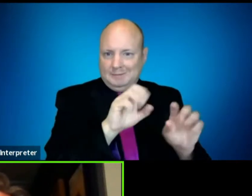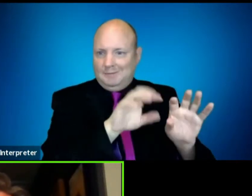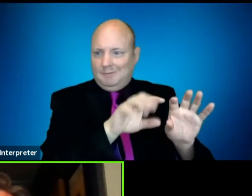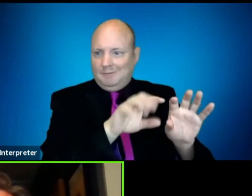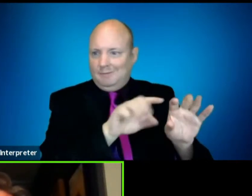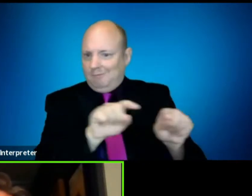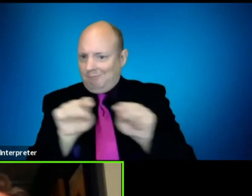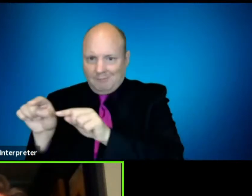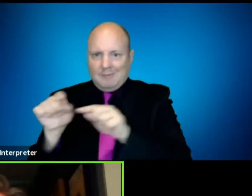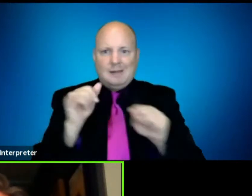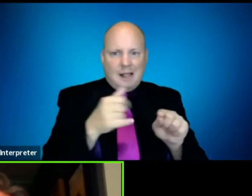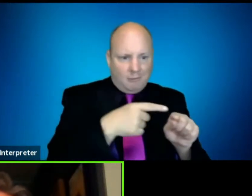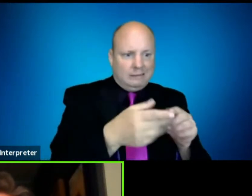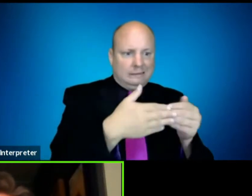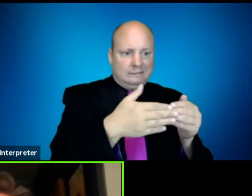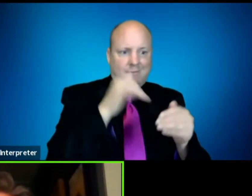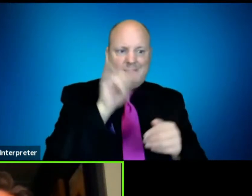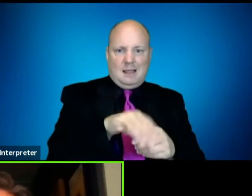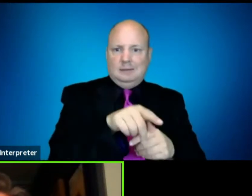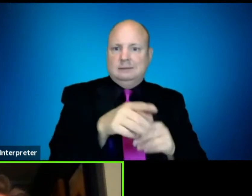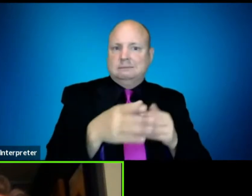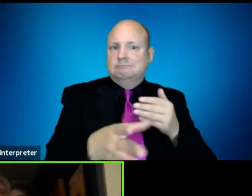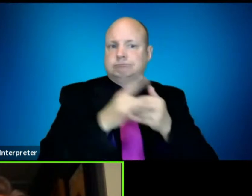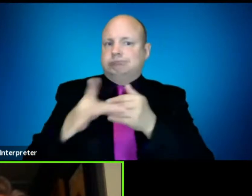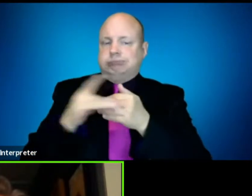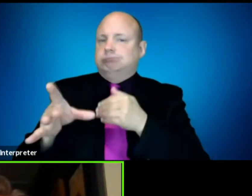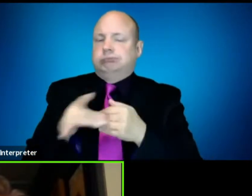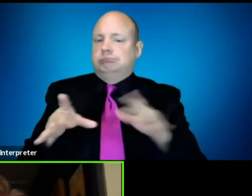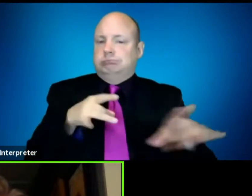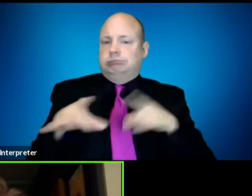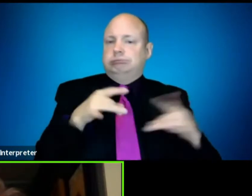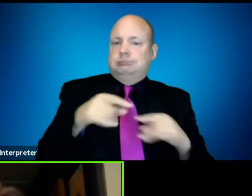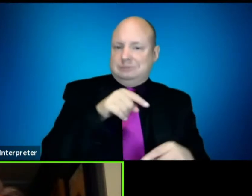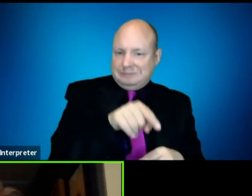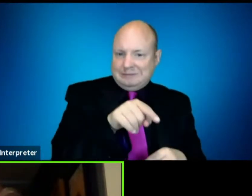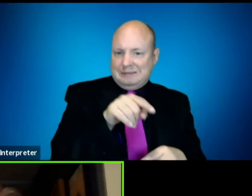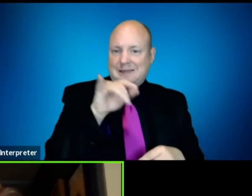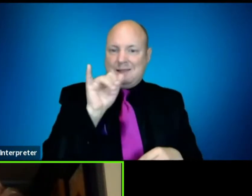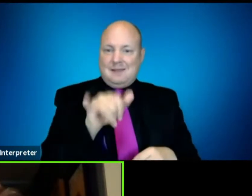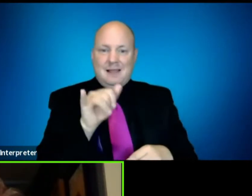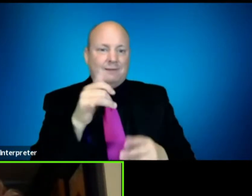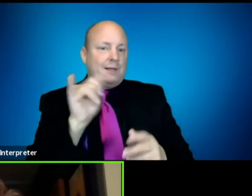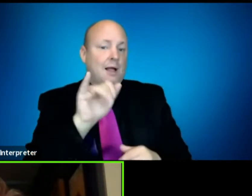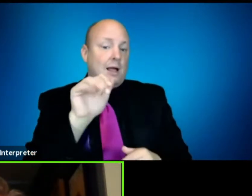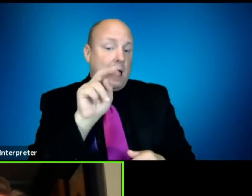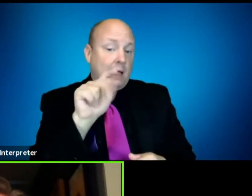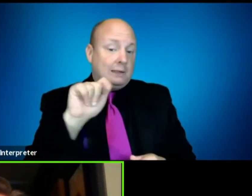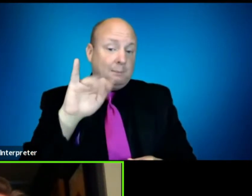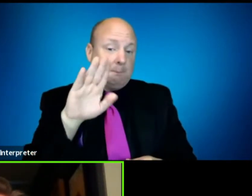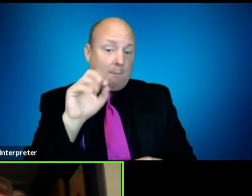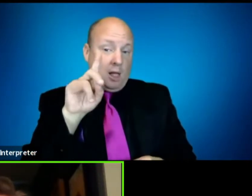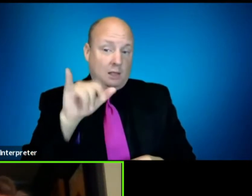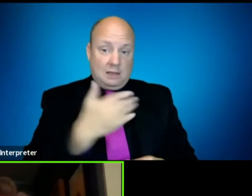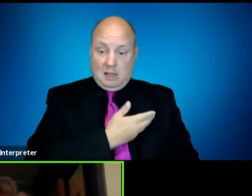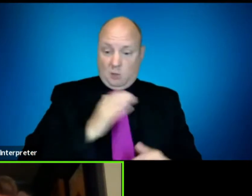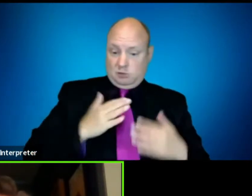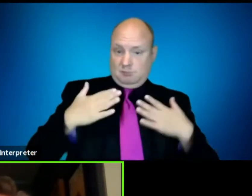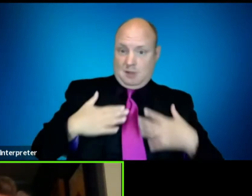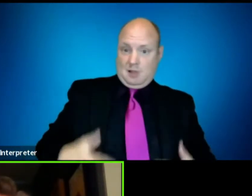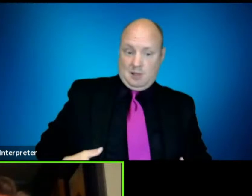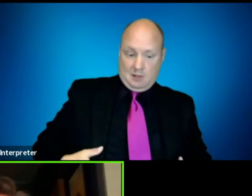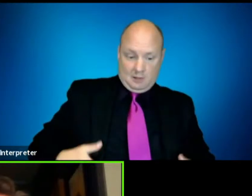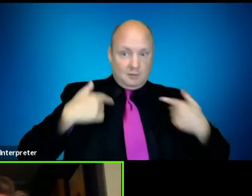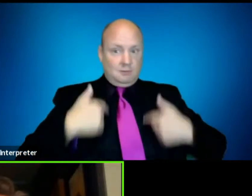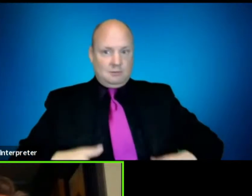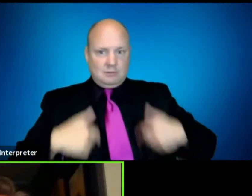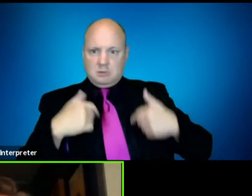evade or elude our current treatments, the monoclonal antibodies and vaccines. Right now, we're not seeing mu spread